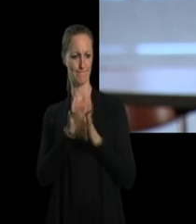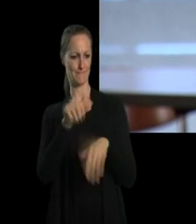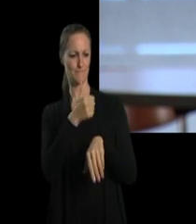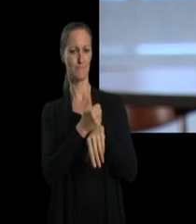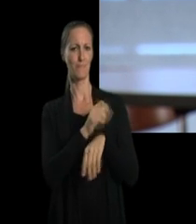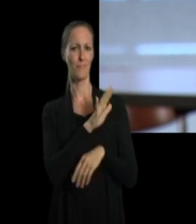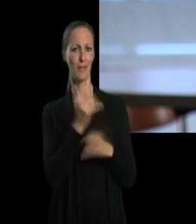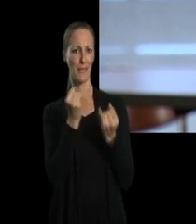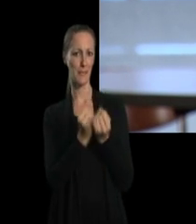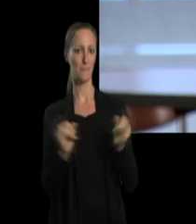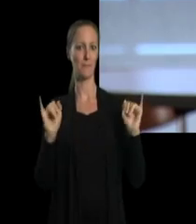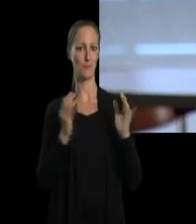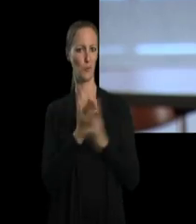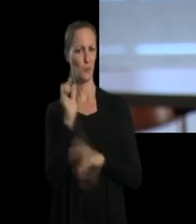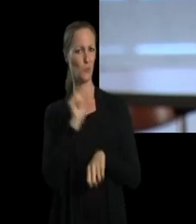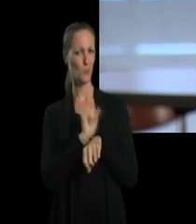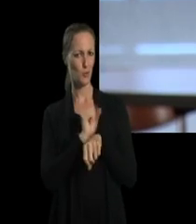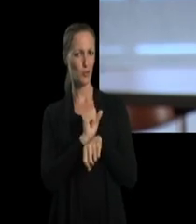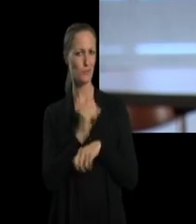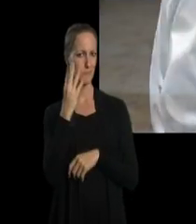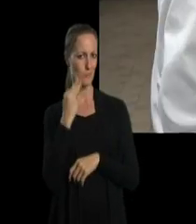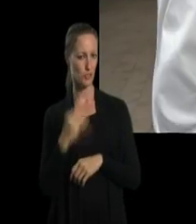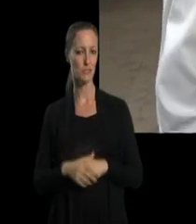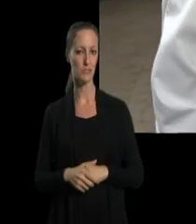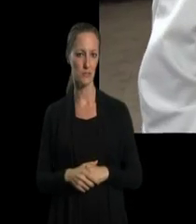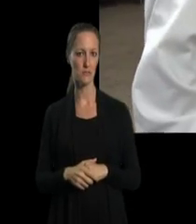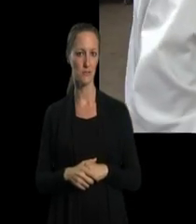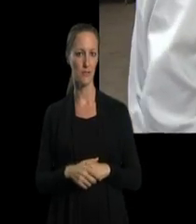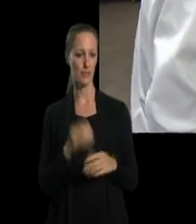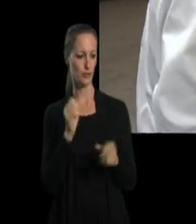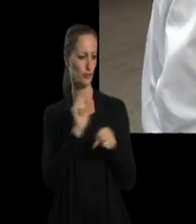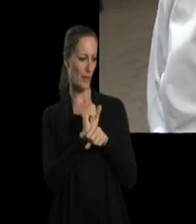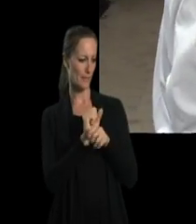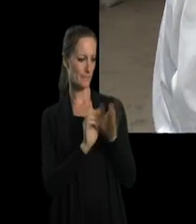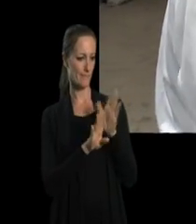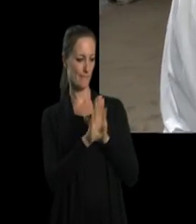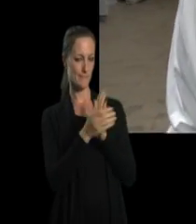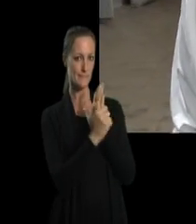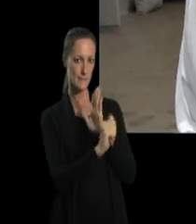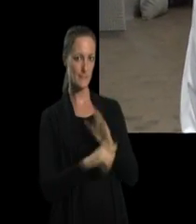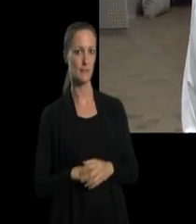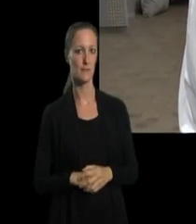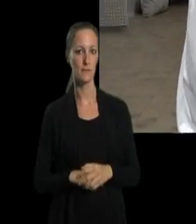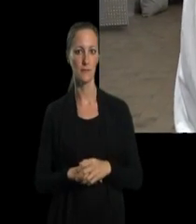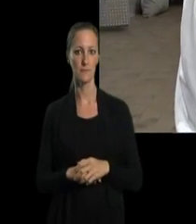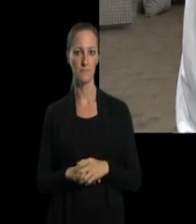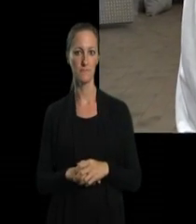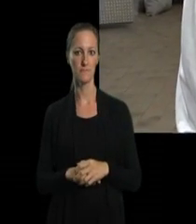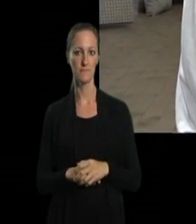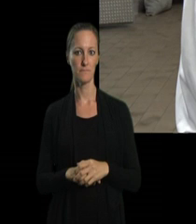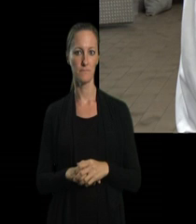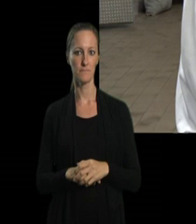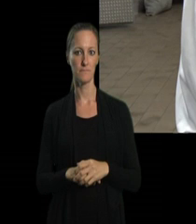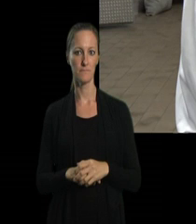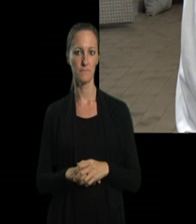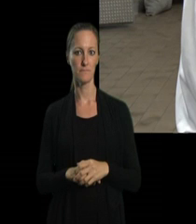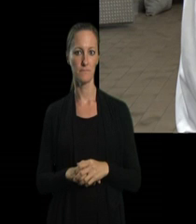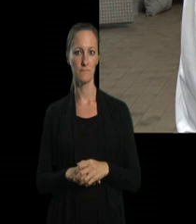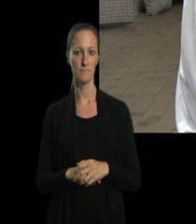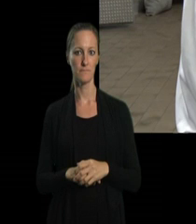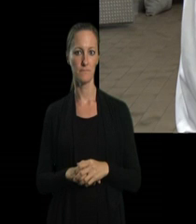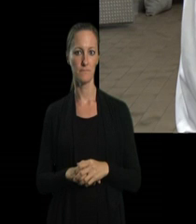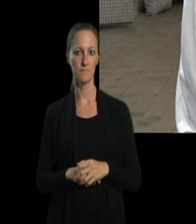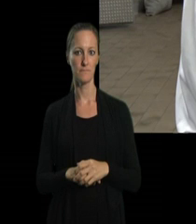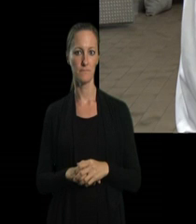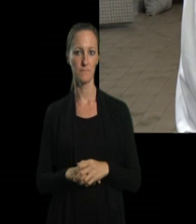them really to establish independence through work, job skill development, and post-school training. In a kitchen, Keenan Myers